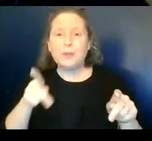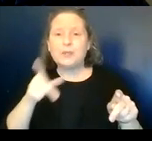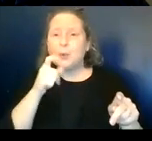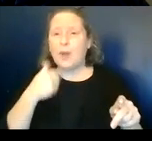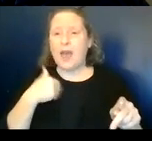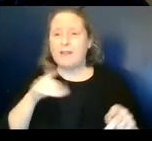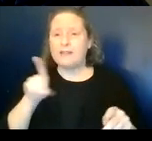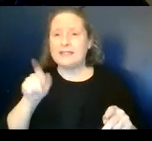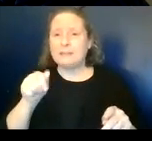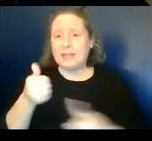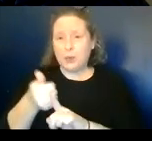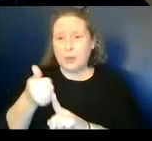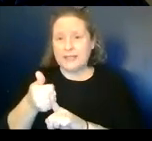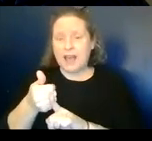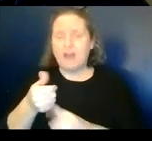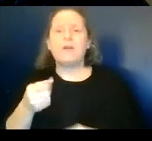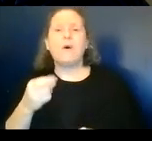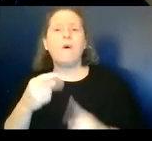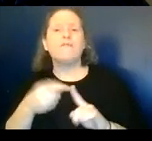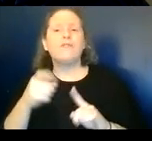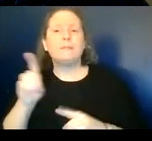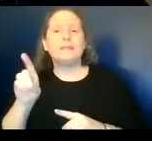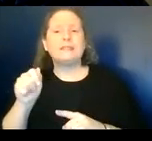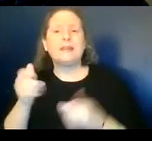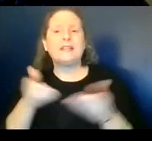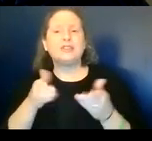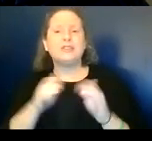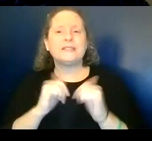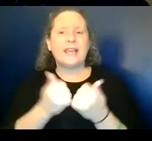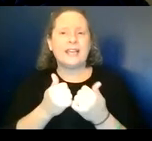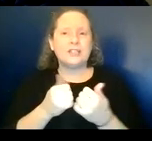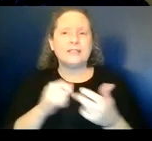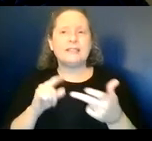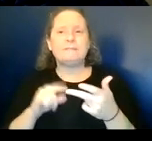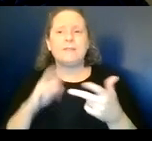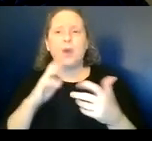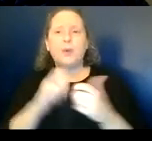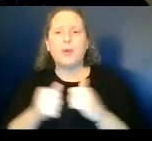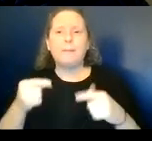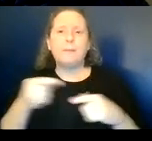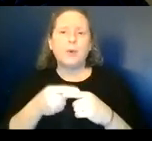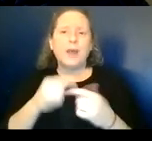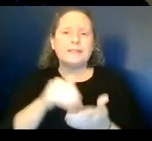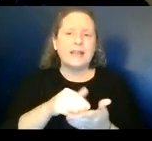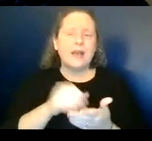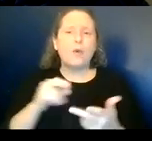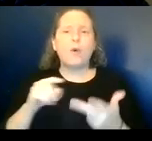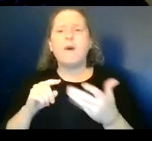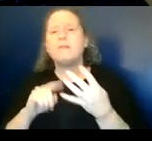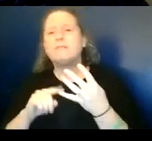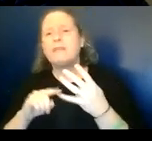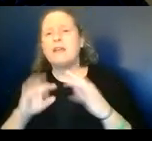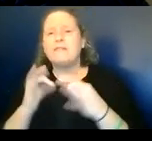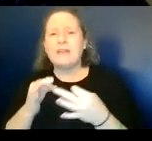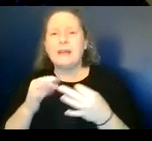disability, from a disability service agency, a rape crisis center? Maybe you're a family member or a friend or an